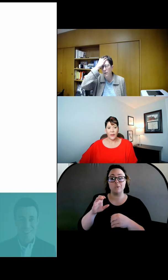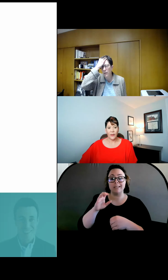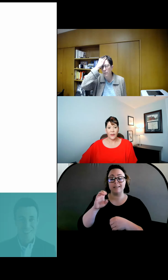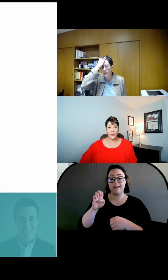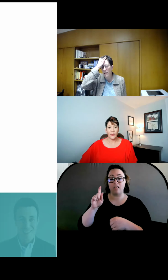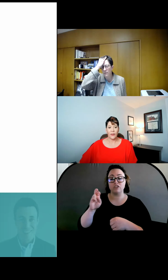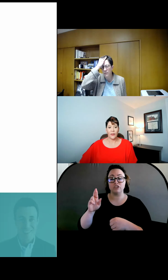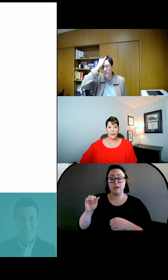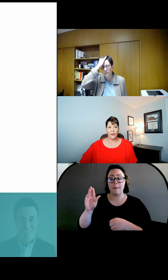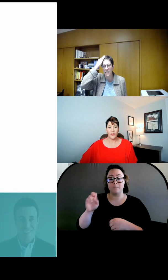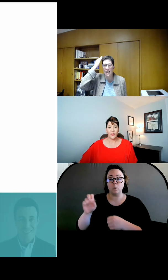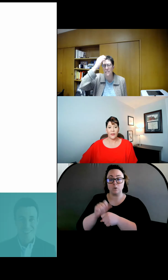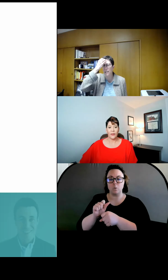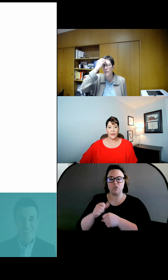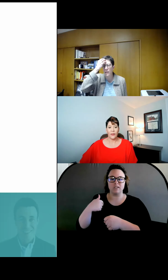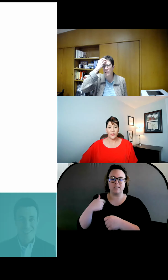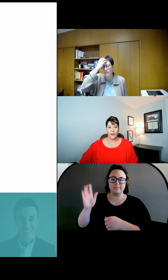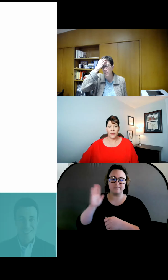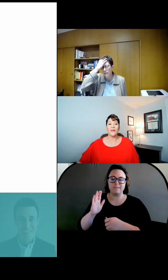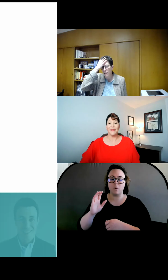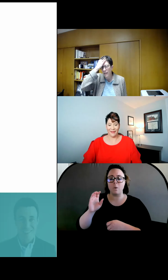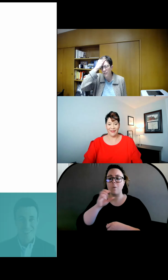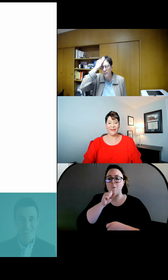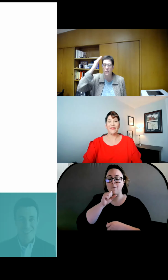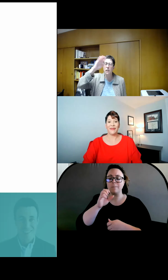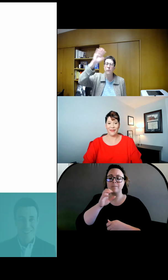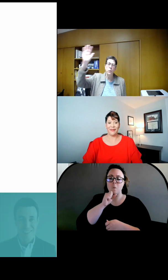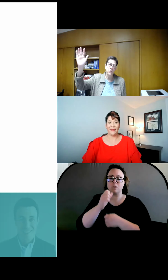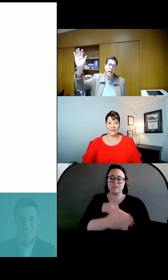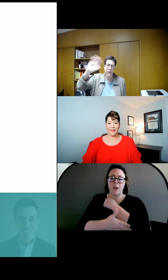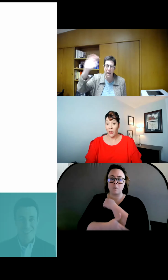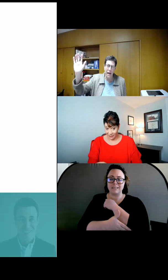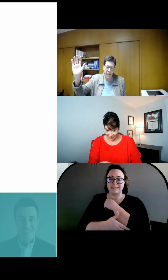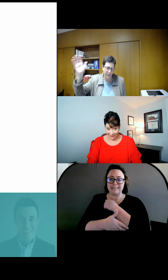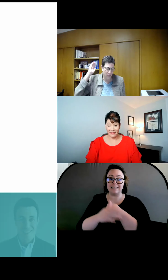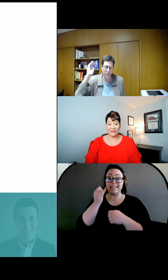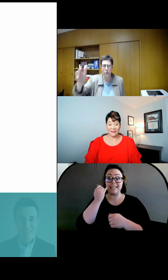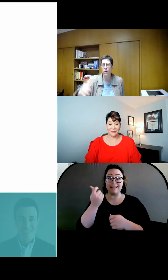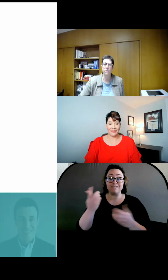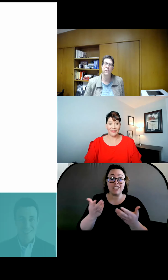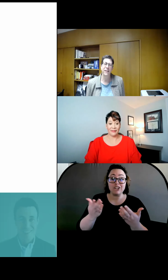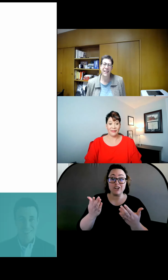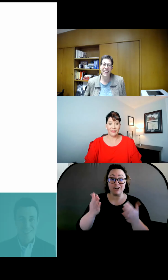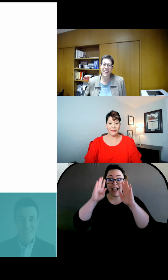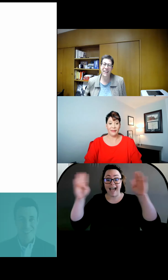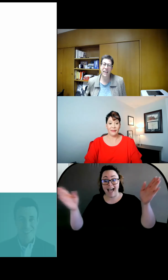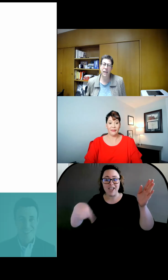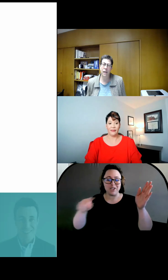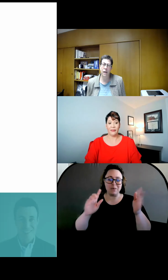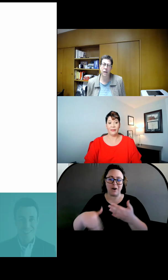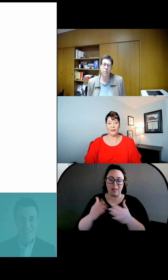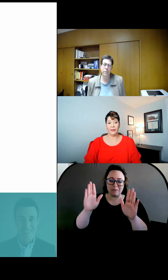Orange County, where they have just this fantastic APS agency. If there's anybody from Orange County, hi, you guys are wonderful.